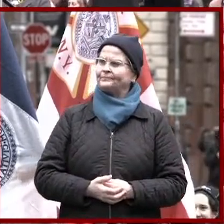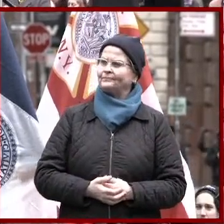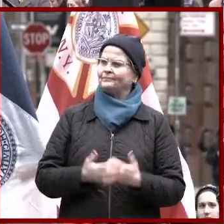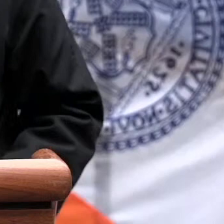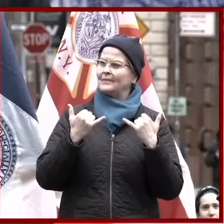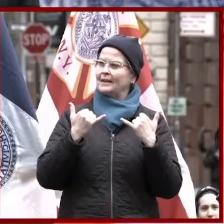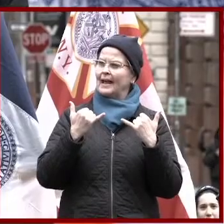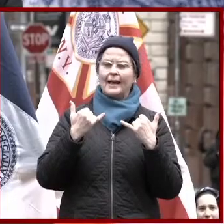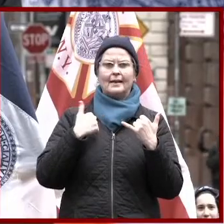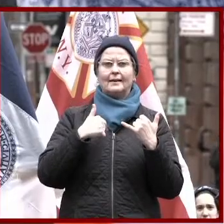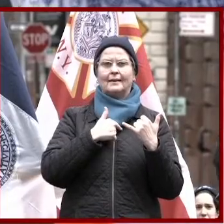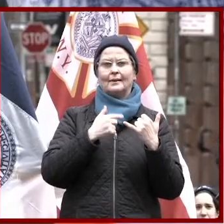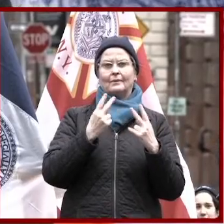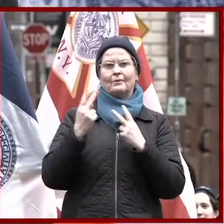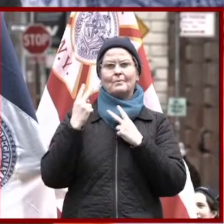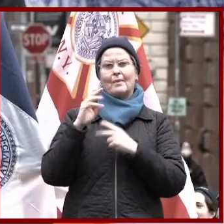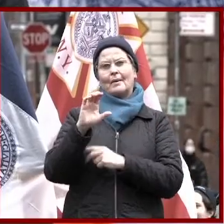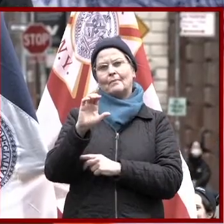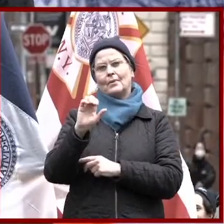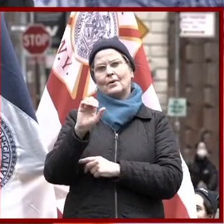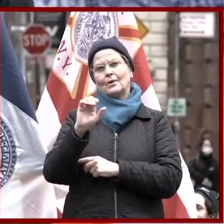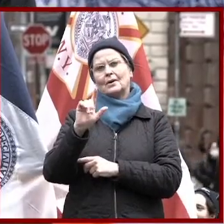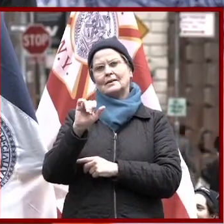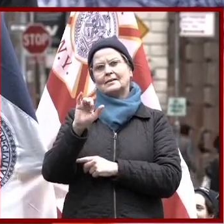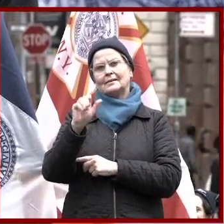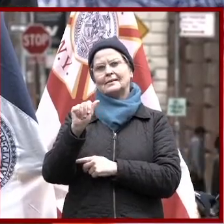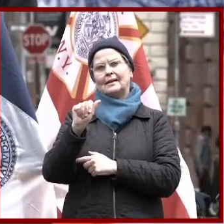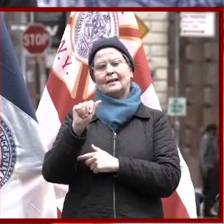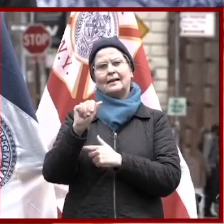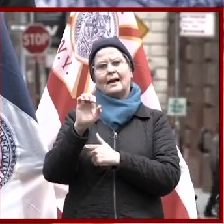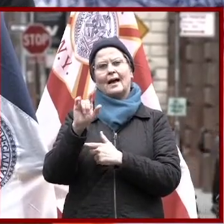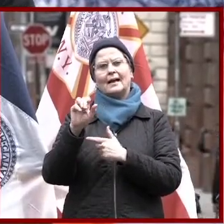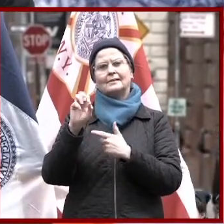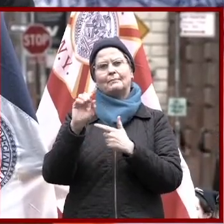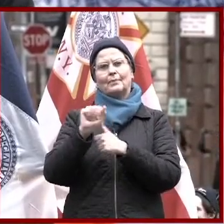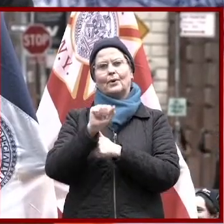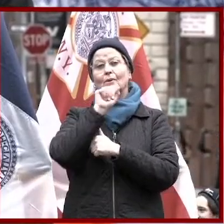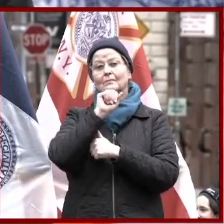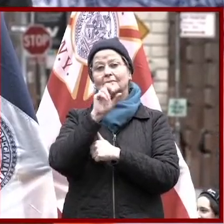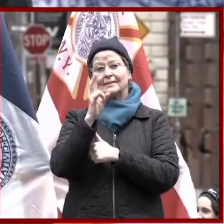remember Celia Eisenberg, age 17.